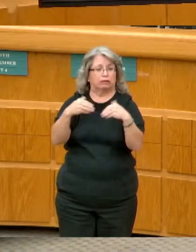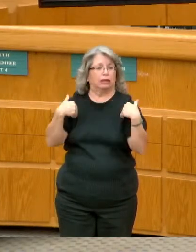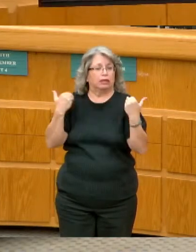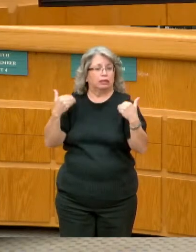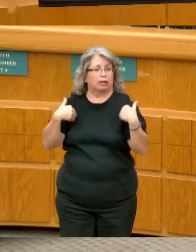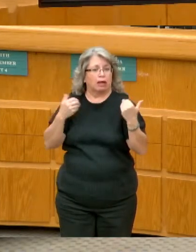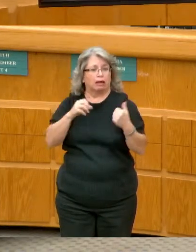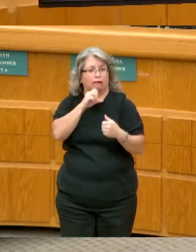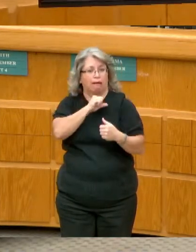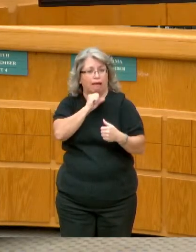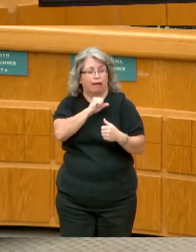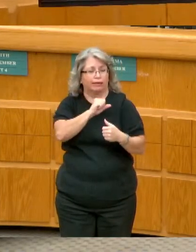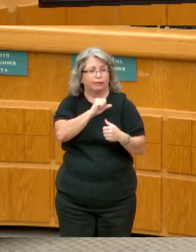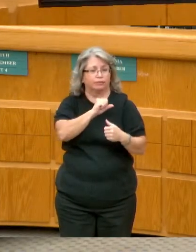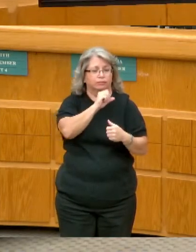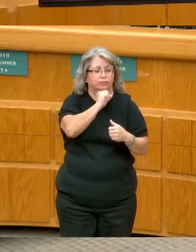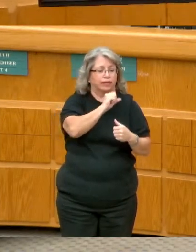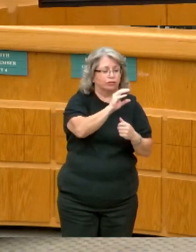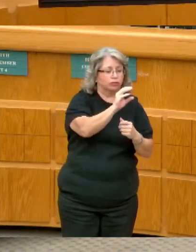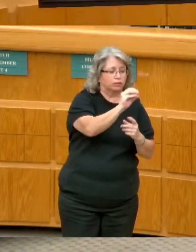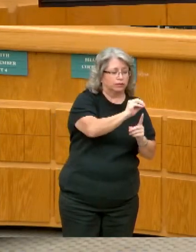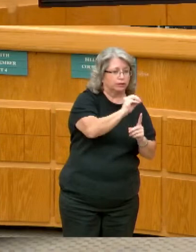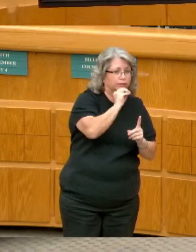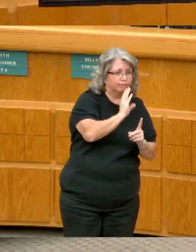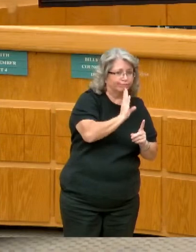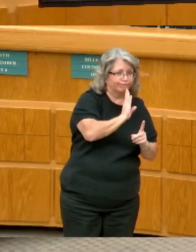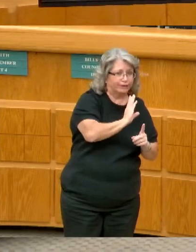Those 0 to 19 years of age,